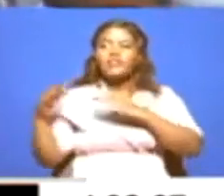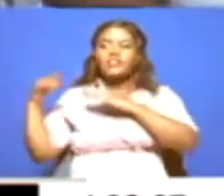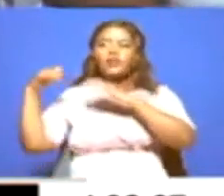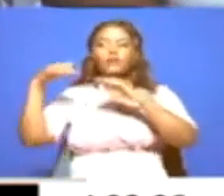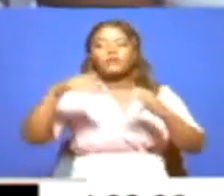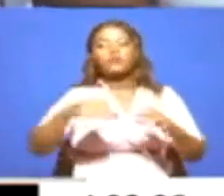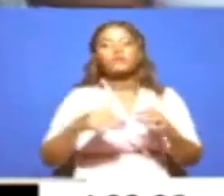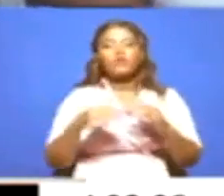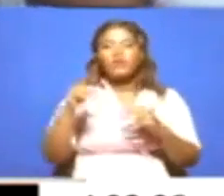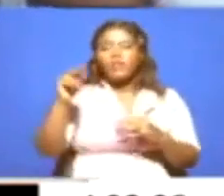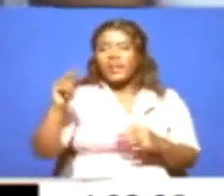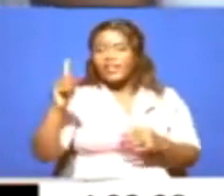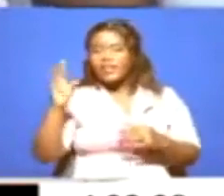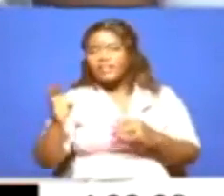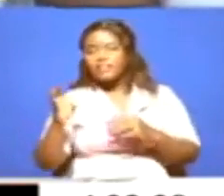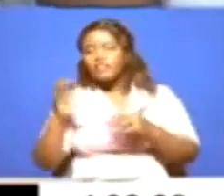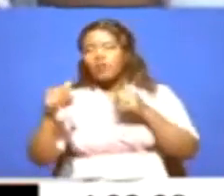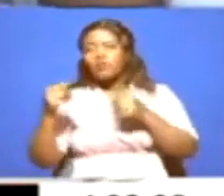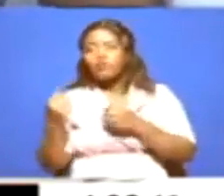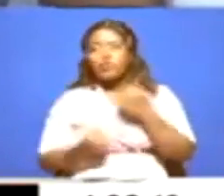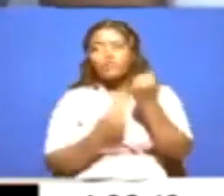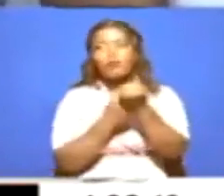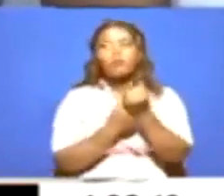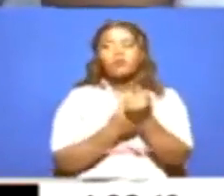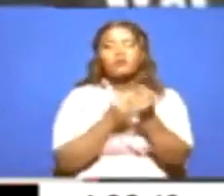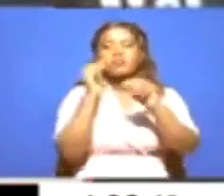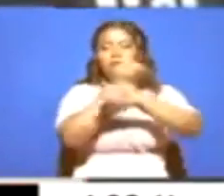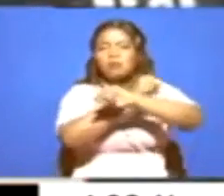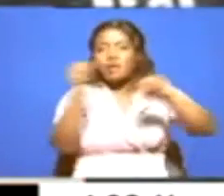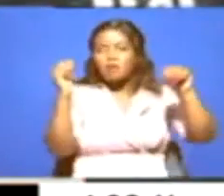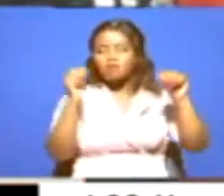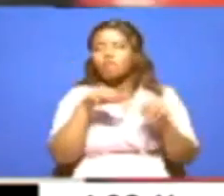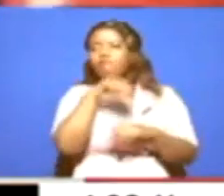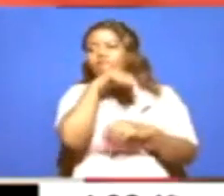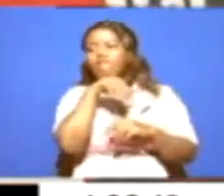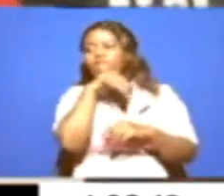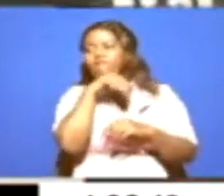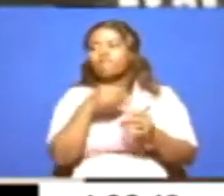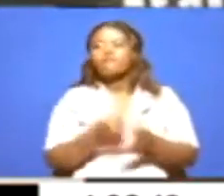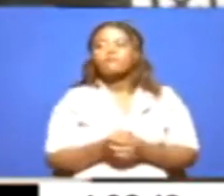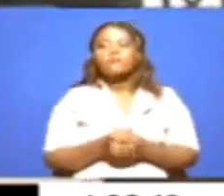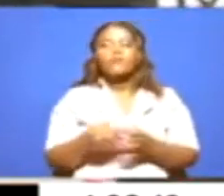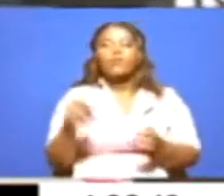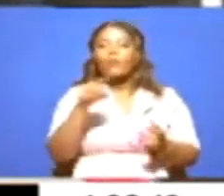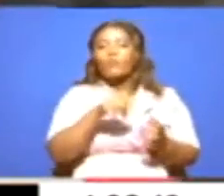that will formally endorse ODM leader Raila Odinga's presidential bid. Sisi hatutakuwa na